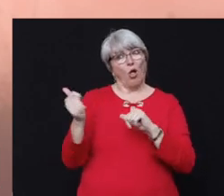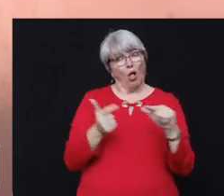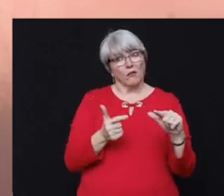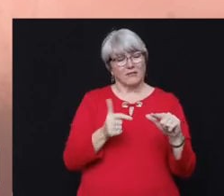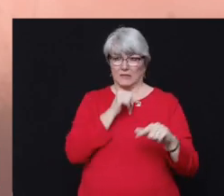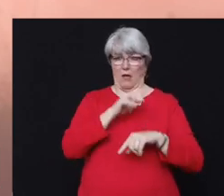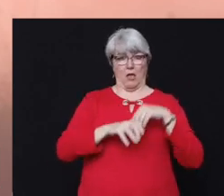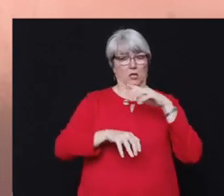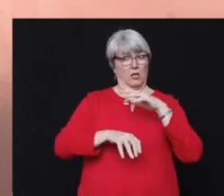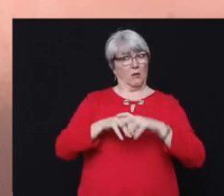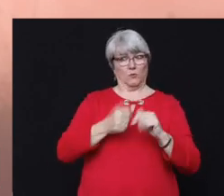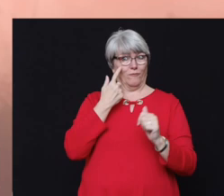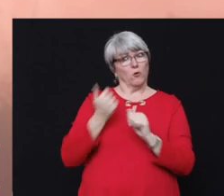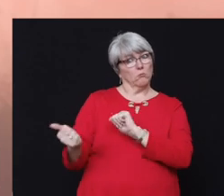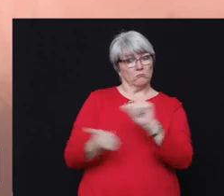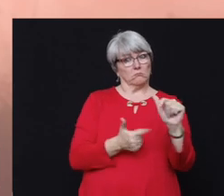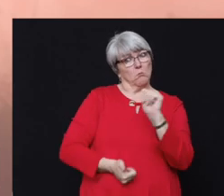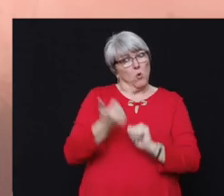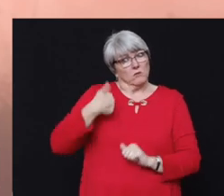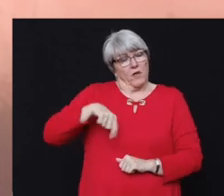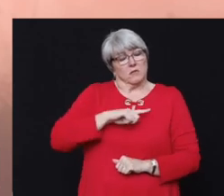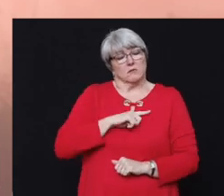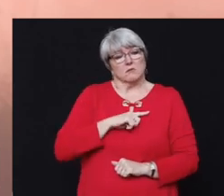altogether uncomfortable for most of us.